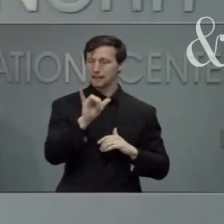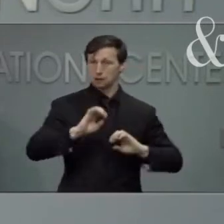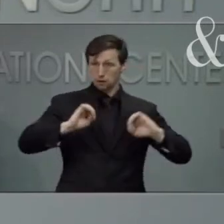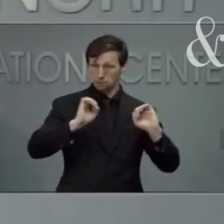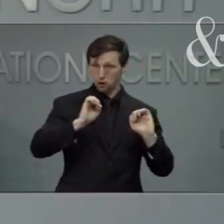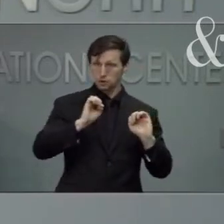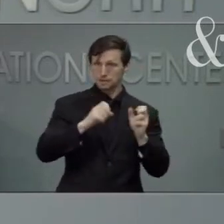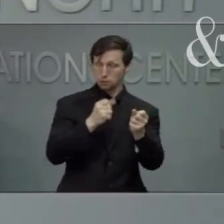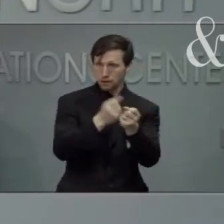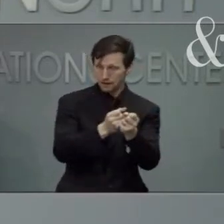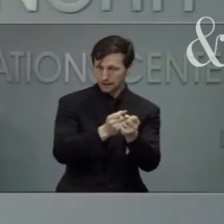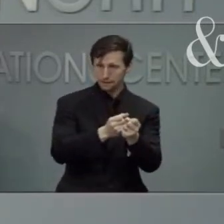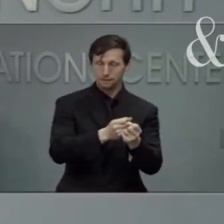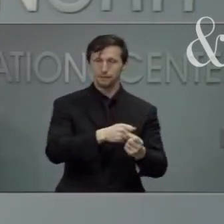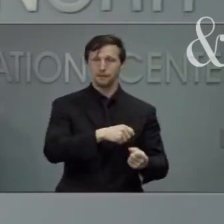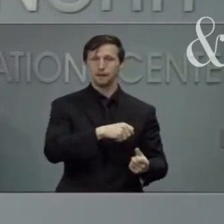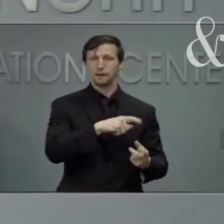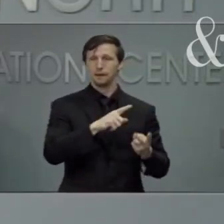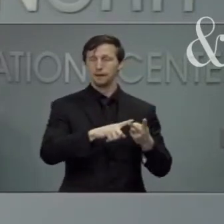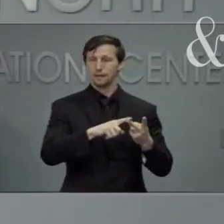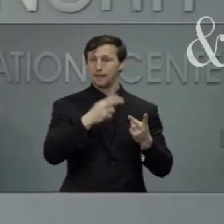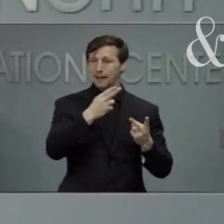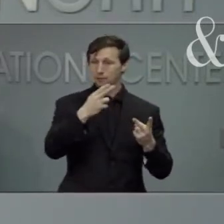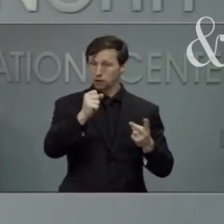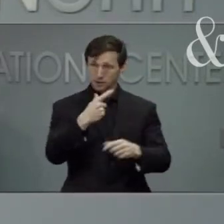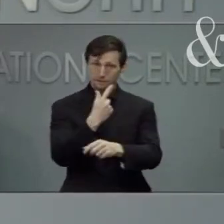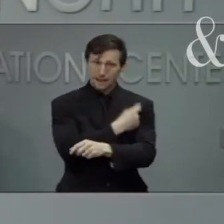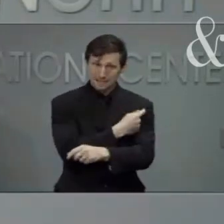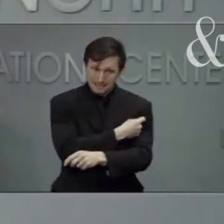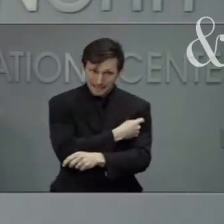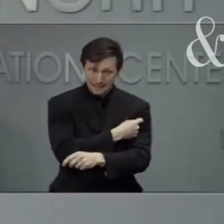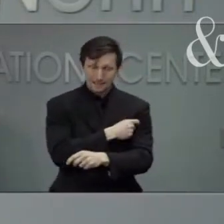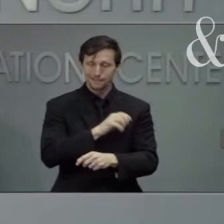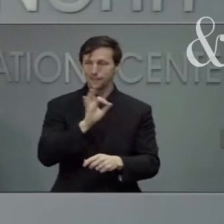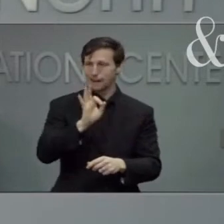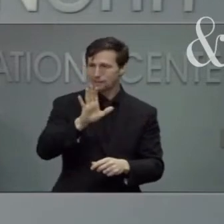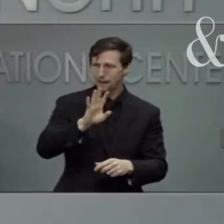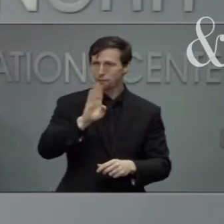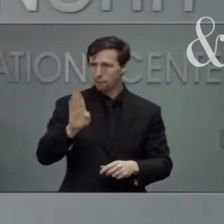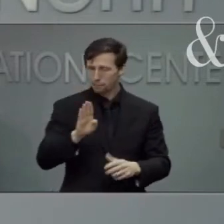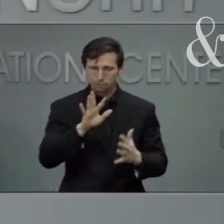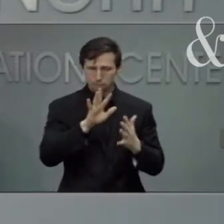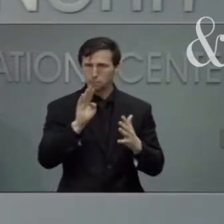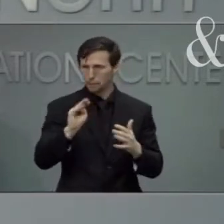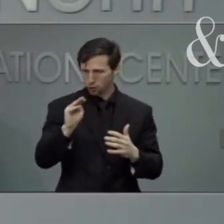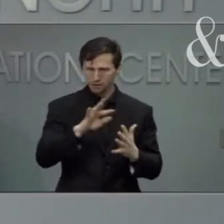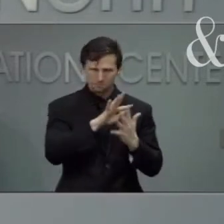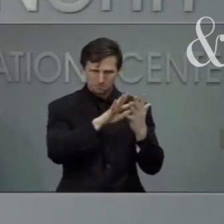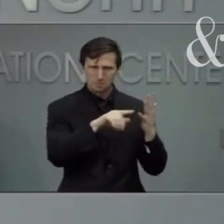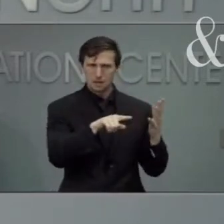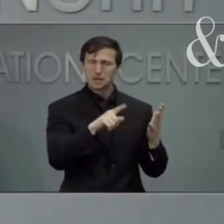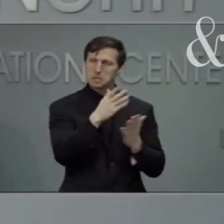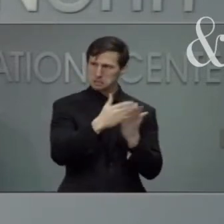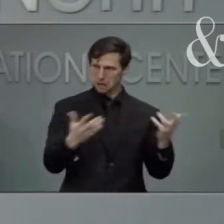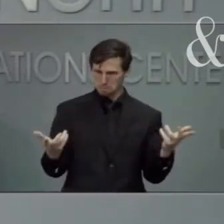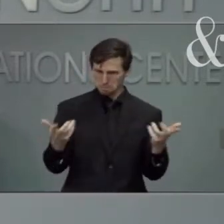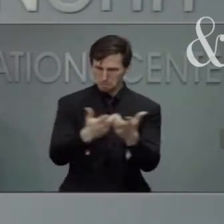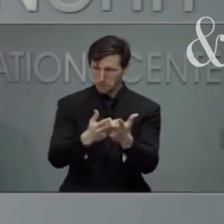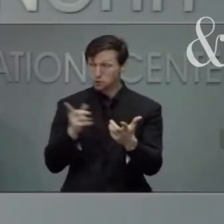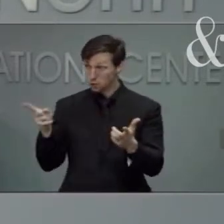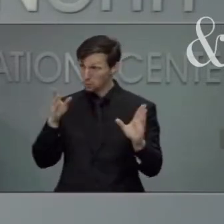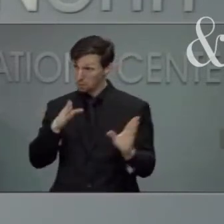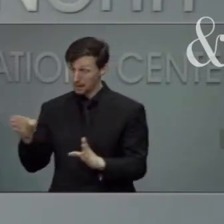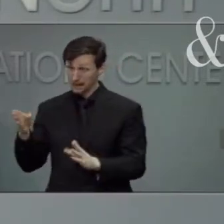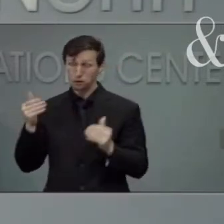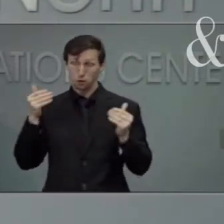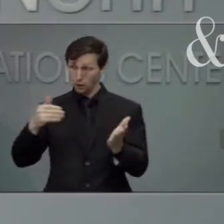and the $95 billion to HHS for vaccines. Are you planning on signing this bill and then following up